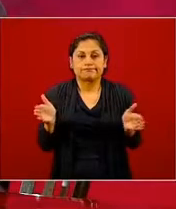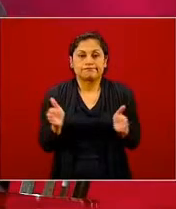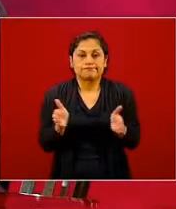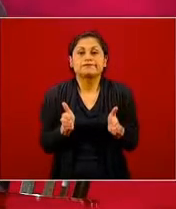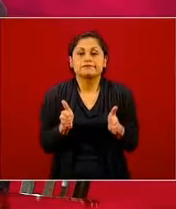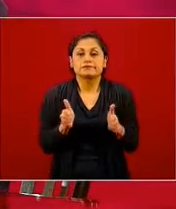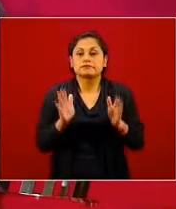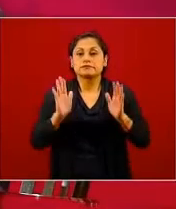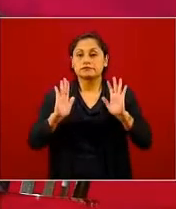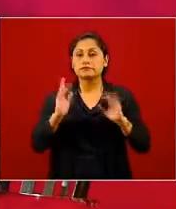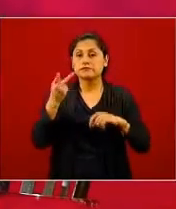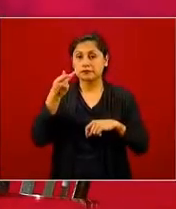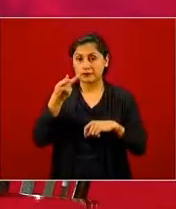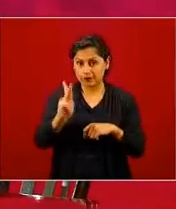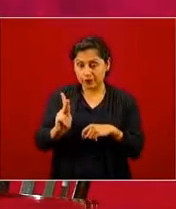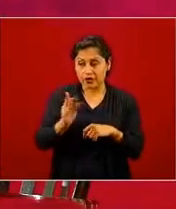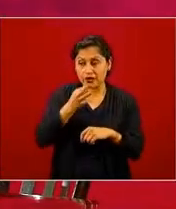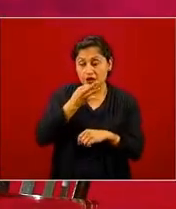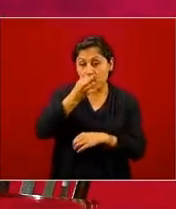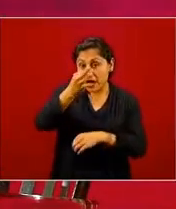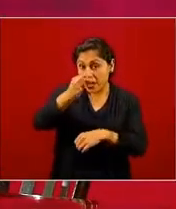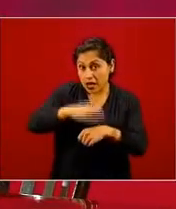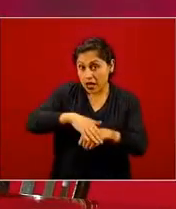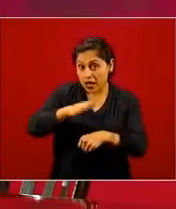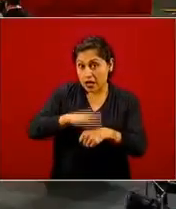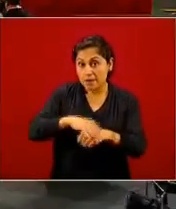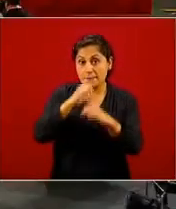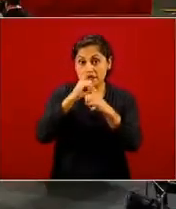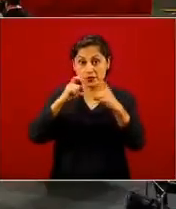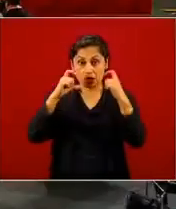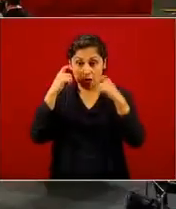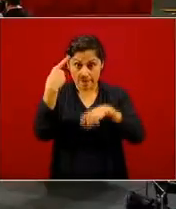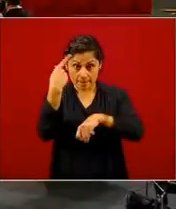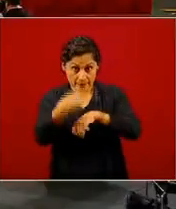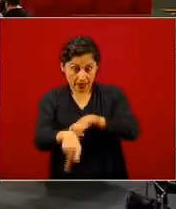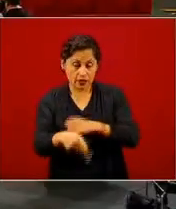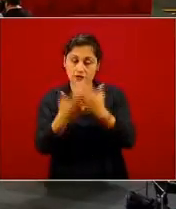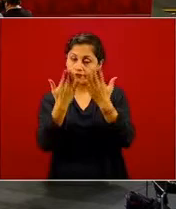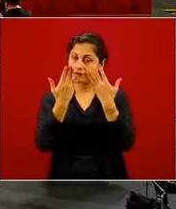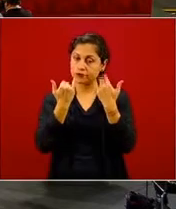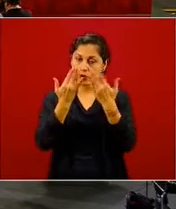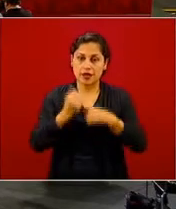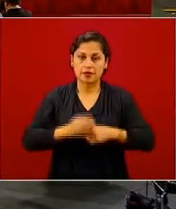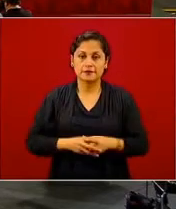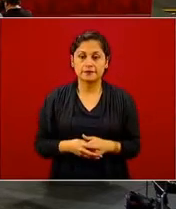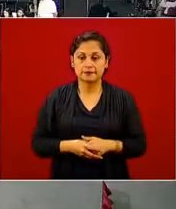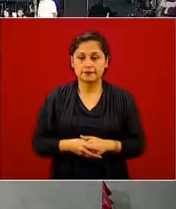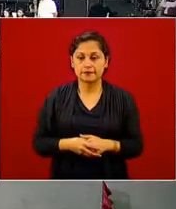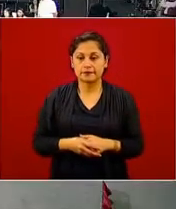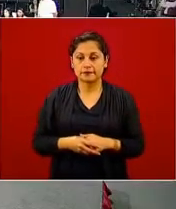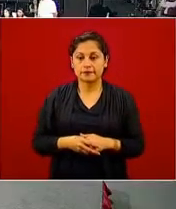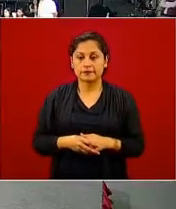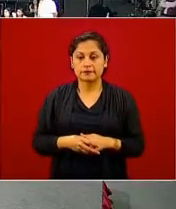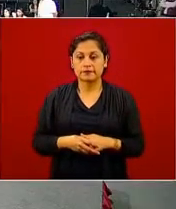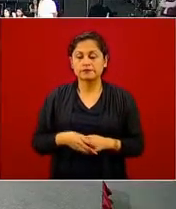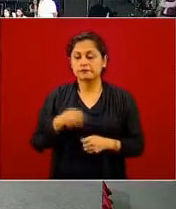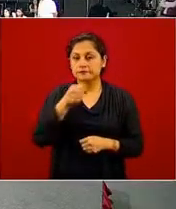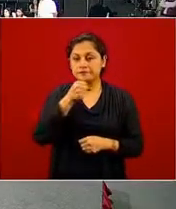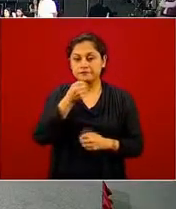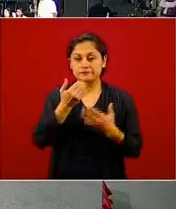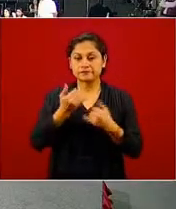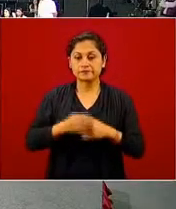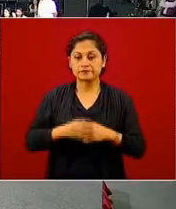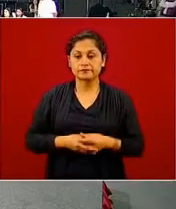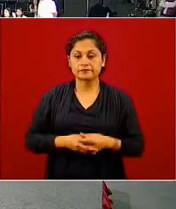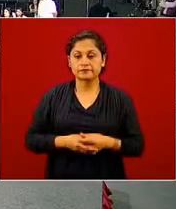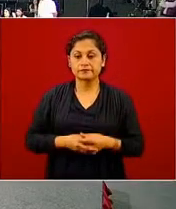in their airways and also in the area. But I would say there's no danger, no high risk in using this, and no one